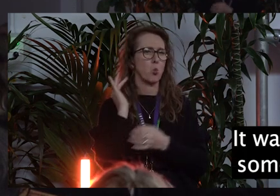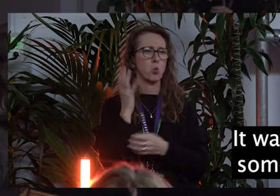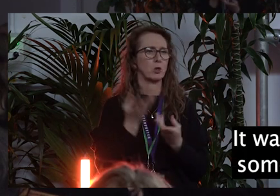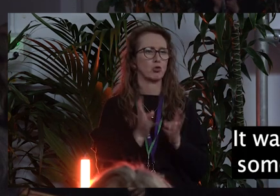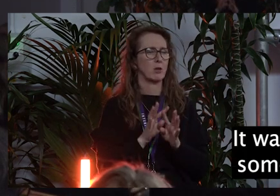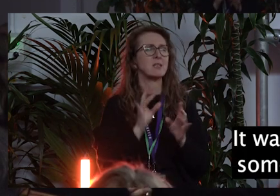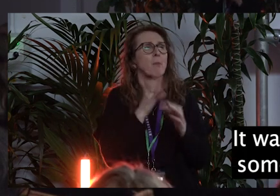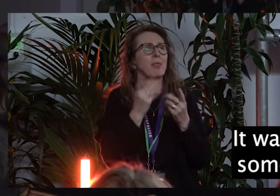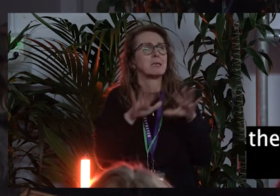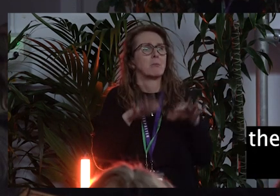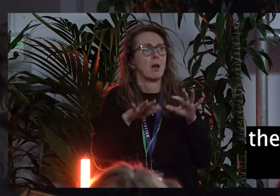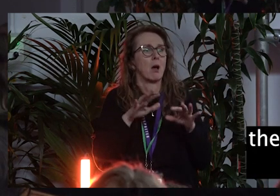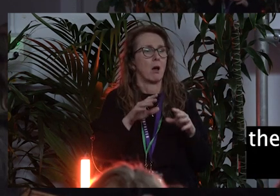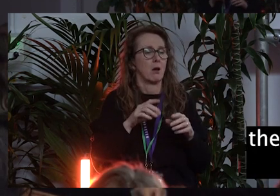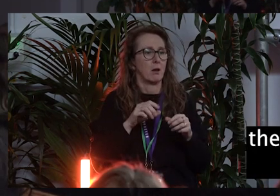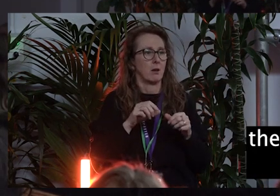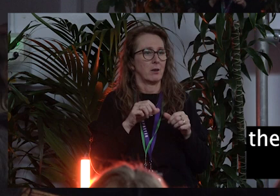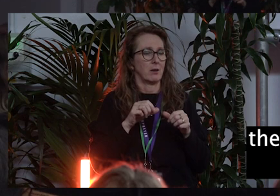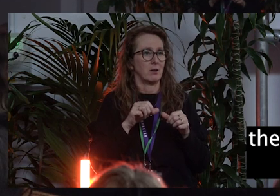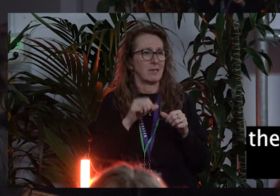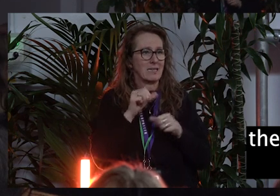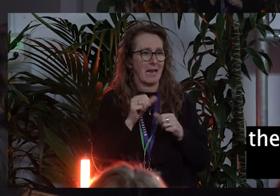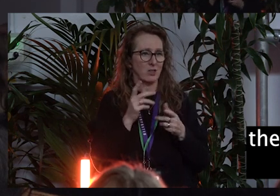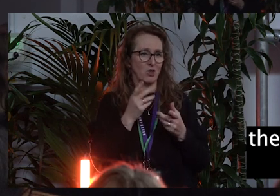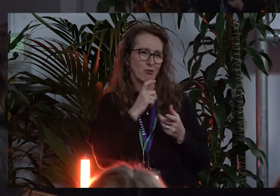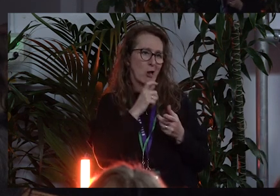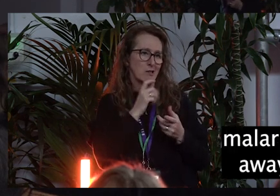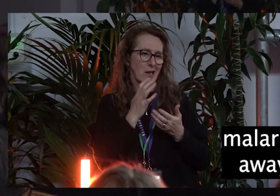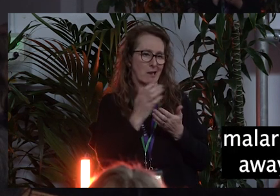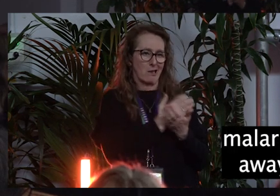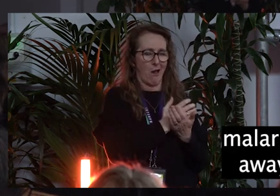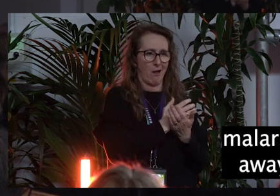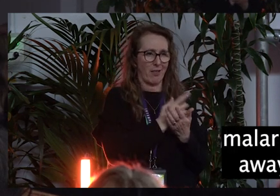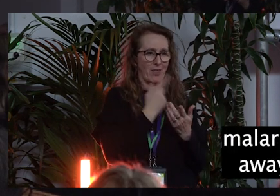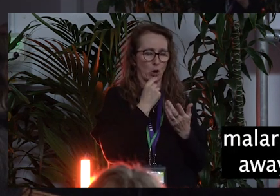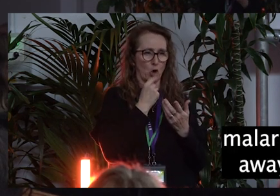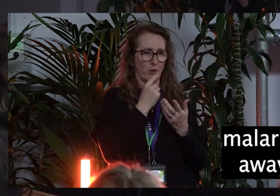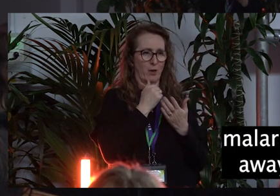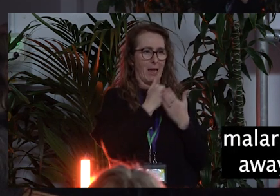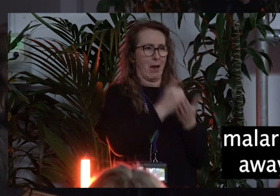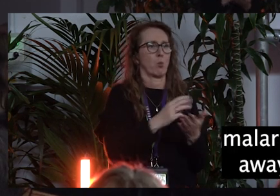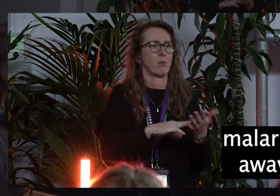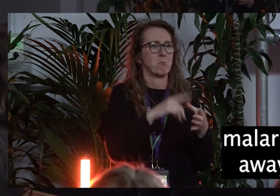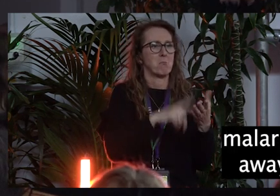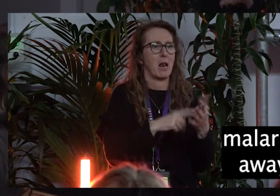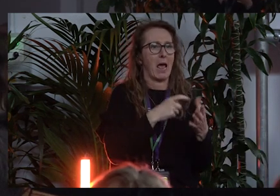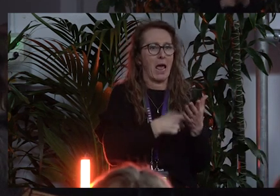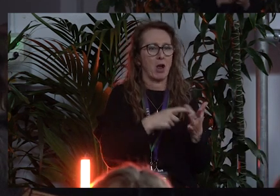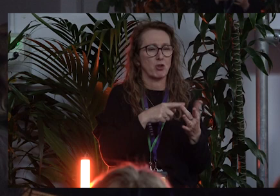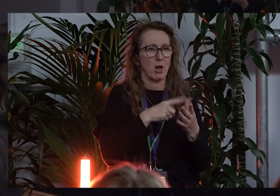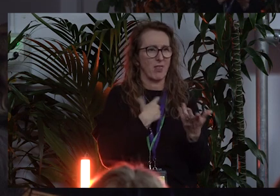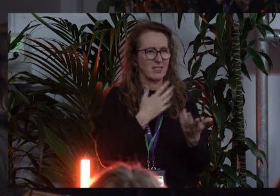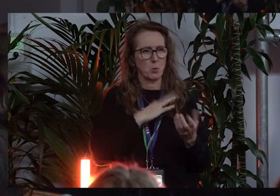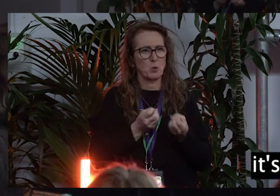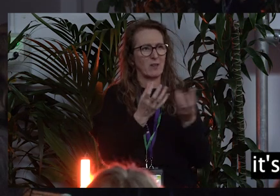And it was like Mexico jealously guarded this plant that could have helped malaria, and they didn't want to give it away until they'd got this agreement. And